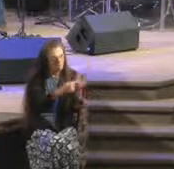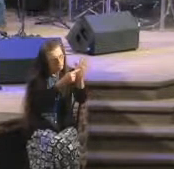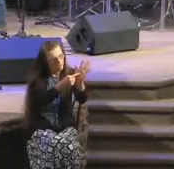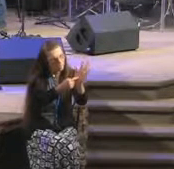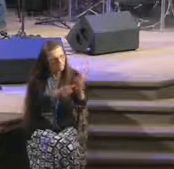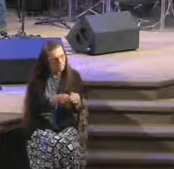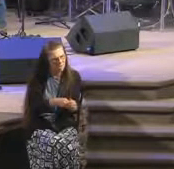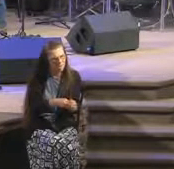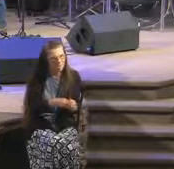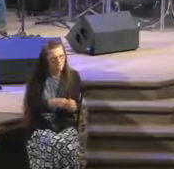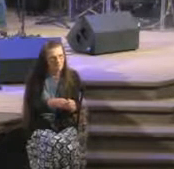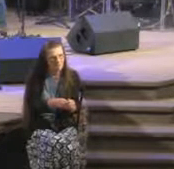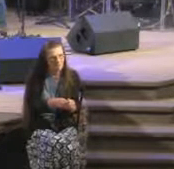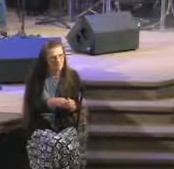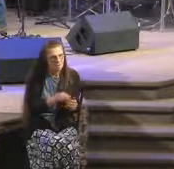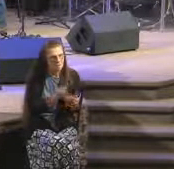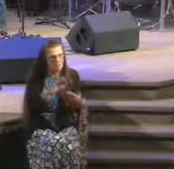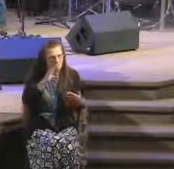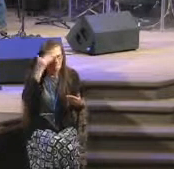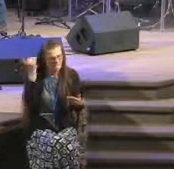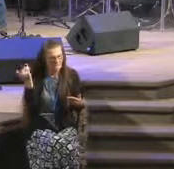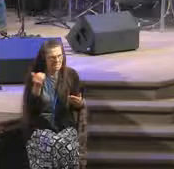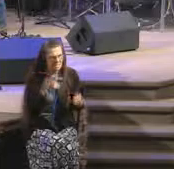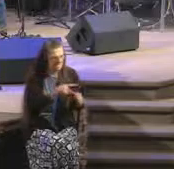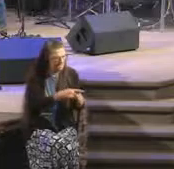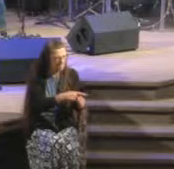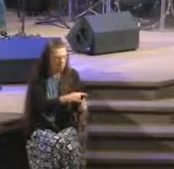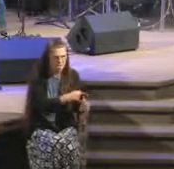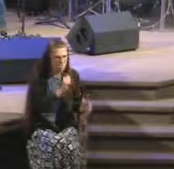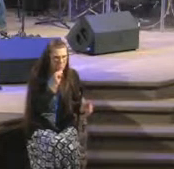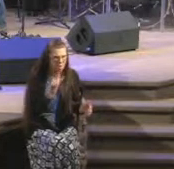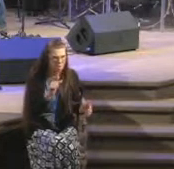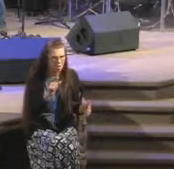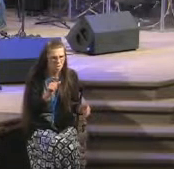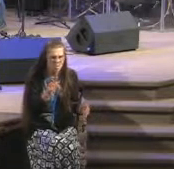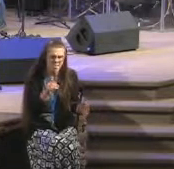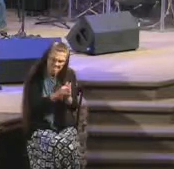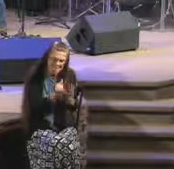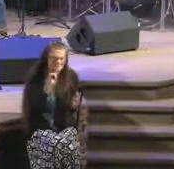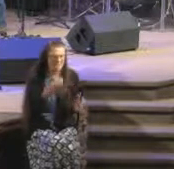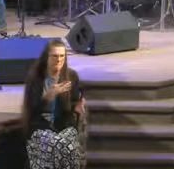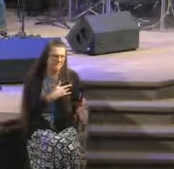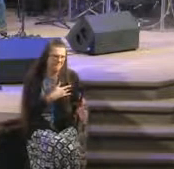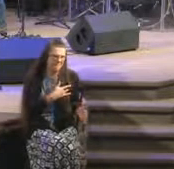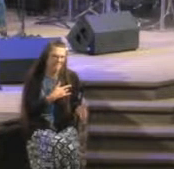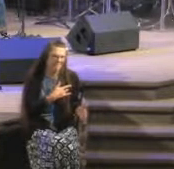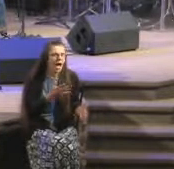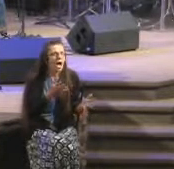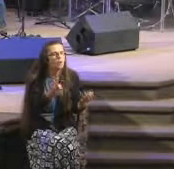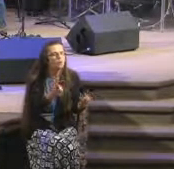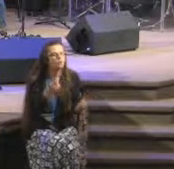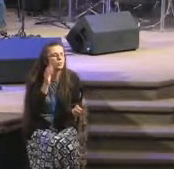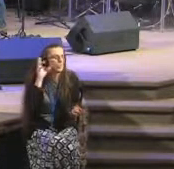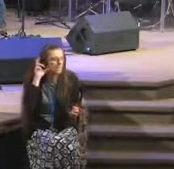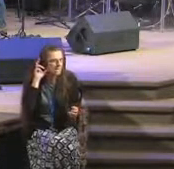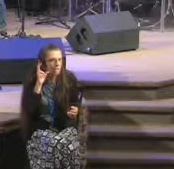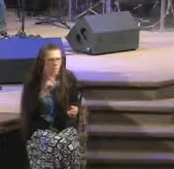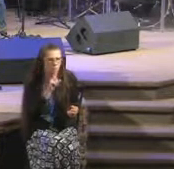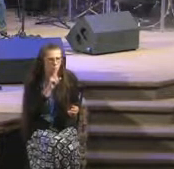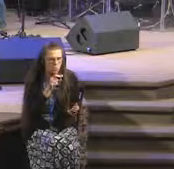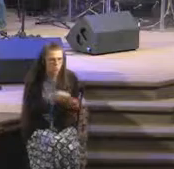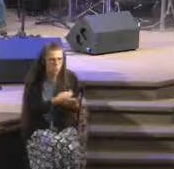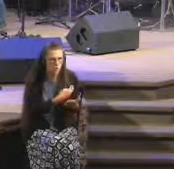because the sheep that don't. That's not my heart. Not my heart at all. But I want you to hear the truth from